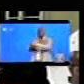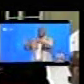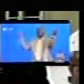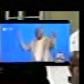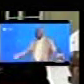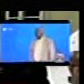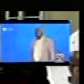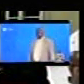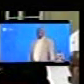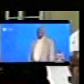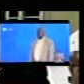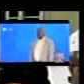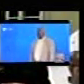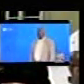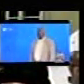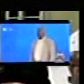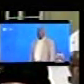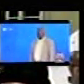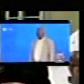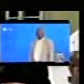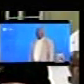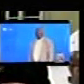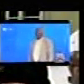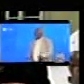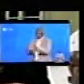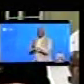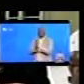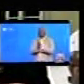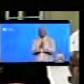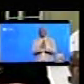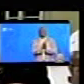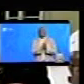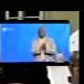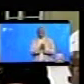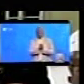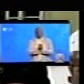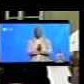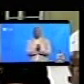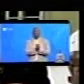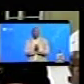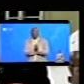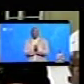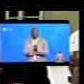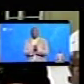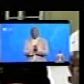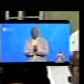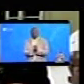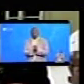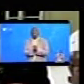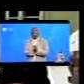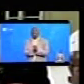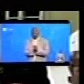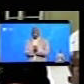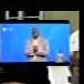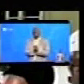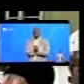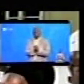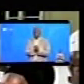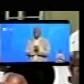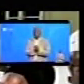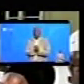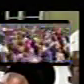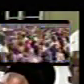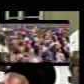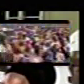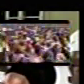name, wise change the name. A man and Christ it has come. Unto you. Why would tonight it will change said, that